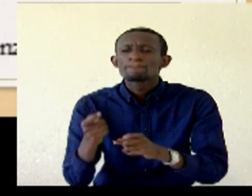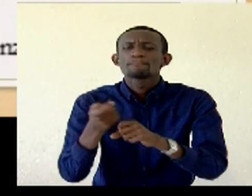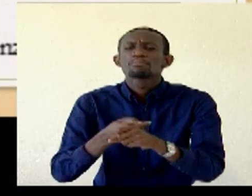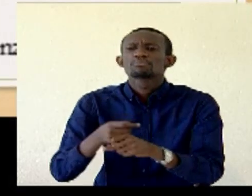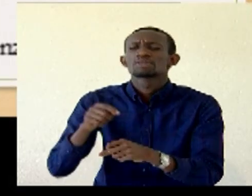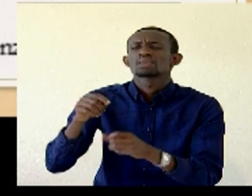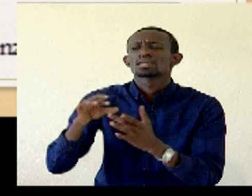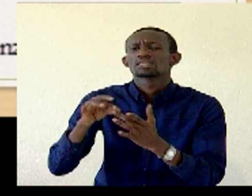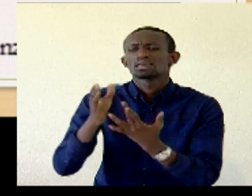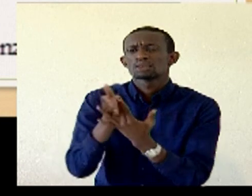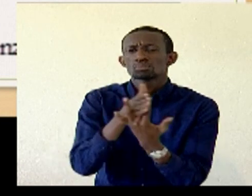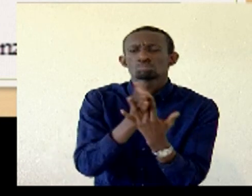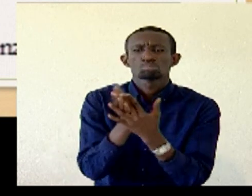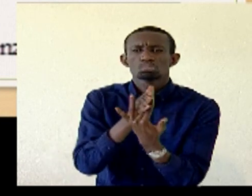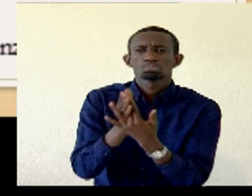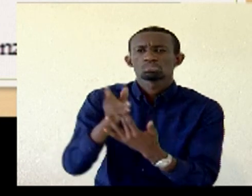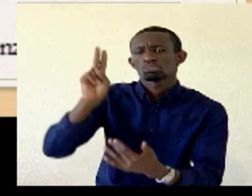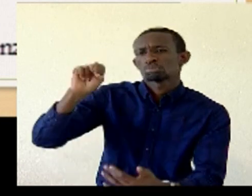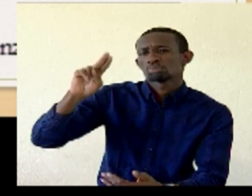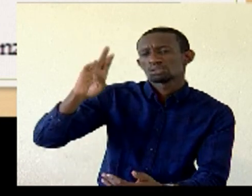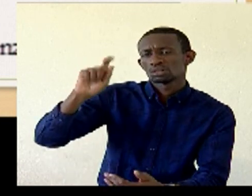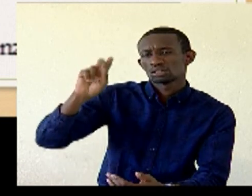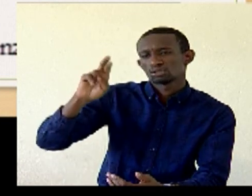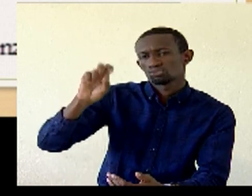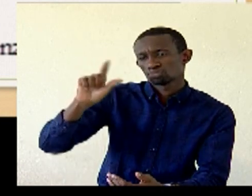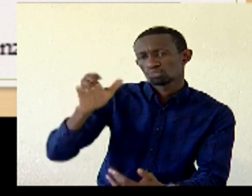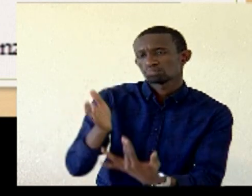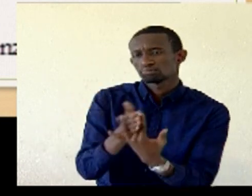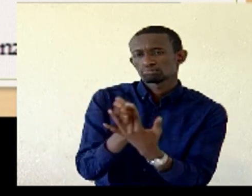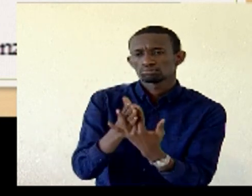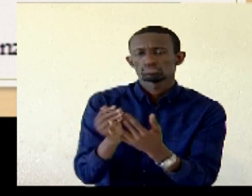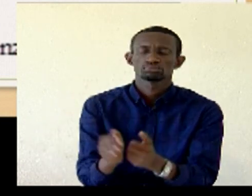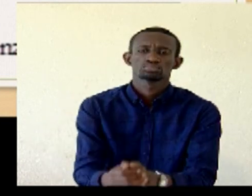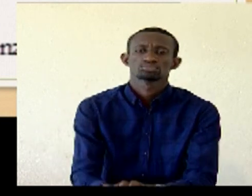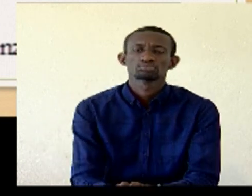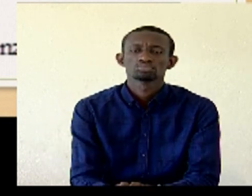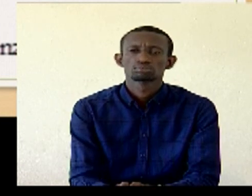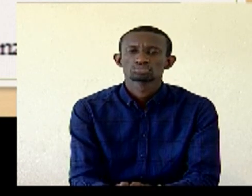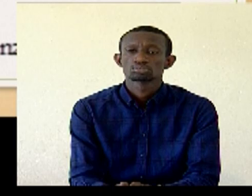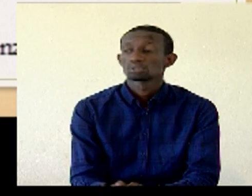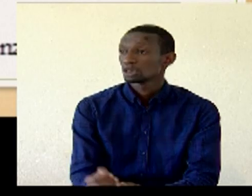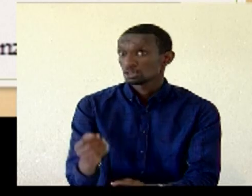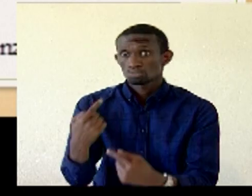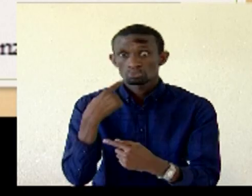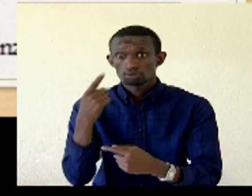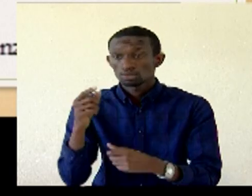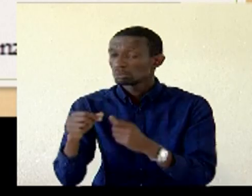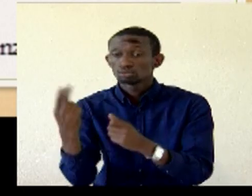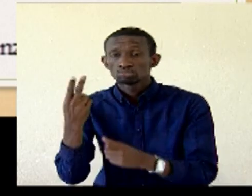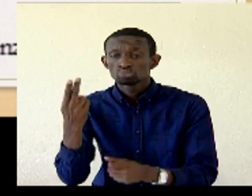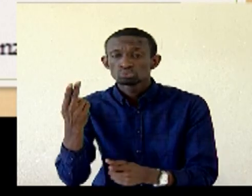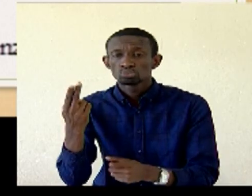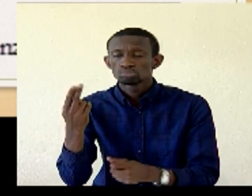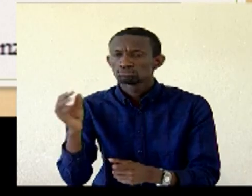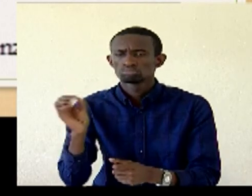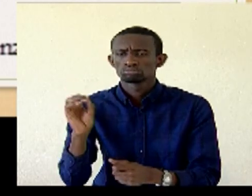compounds. In presence, these reagents, please take note. Whenever we are talking about these reactions,